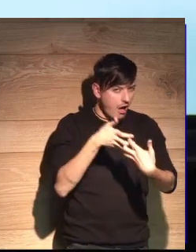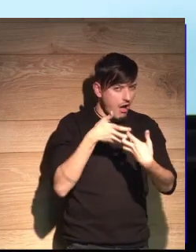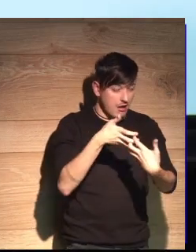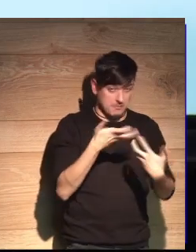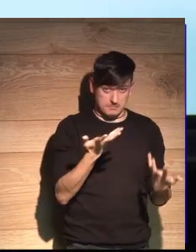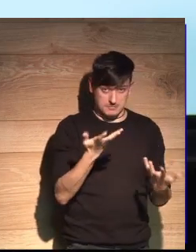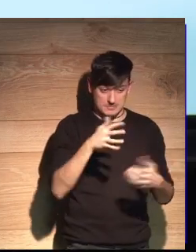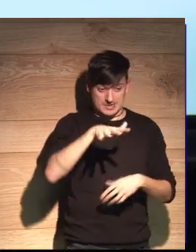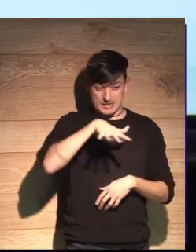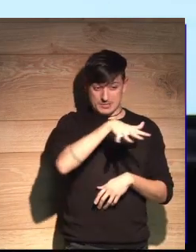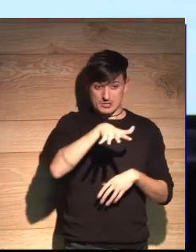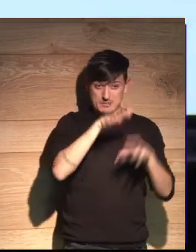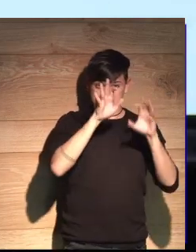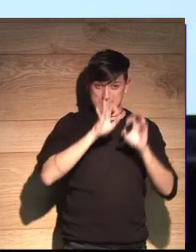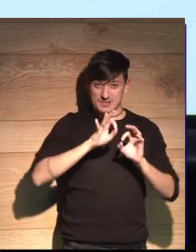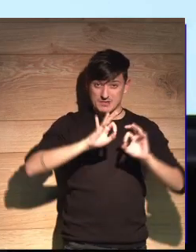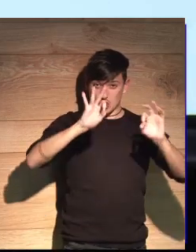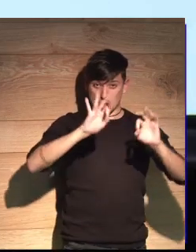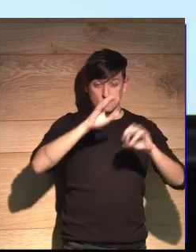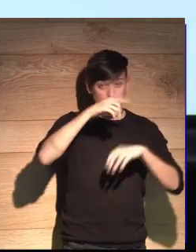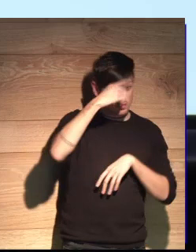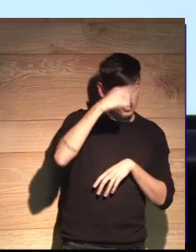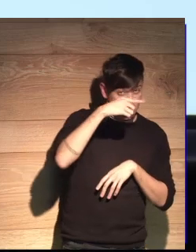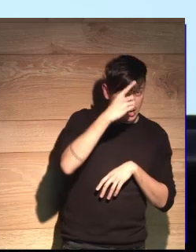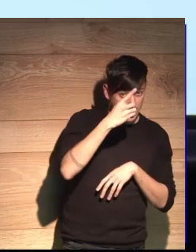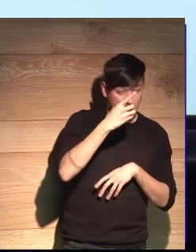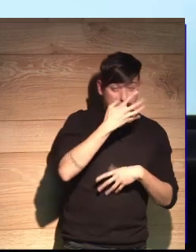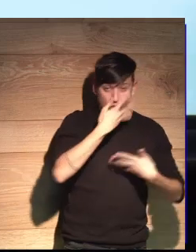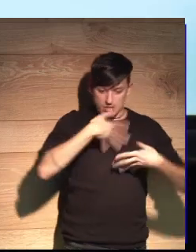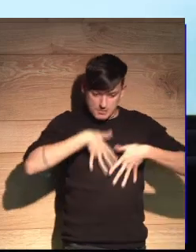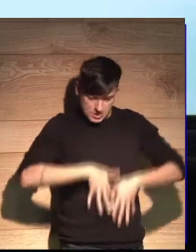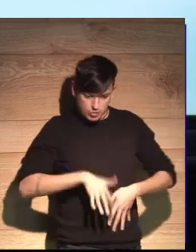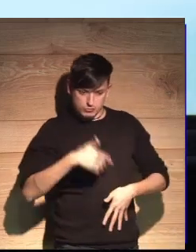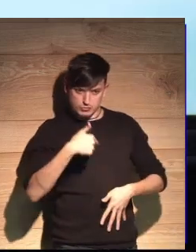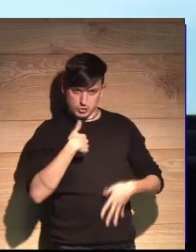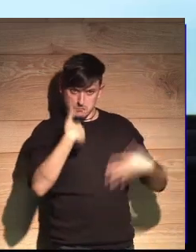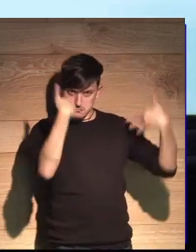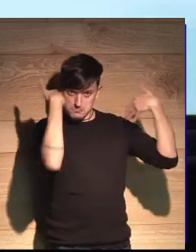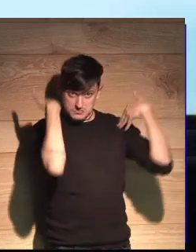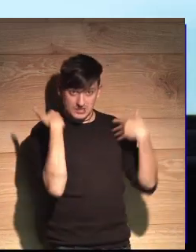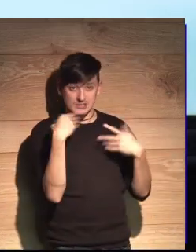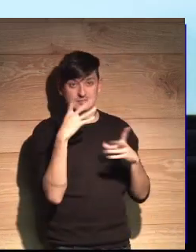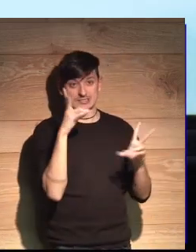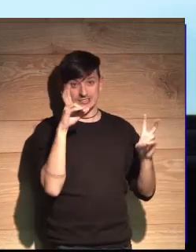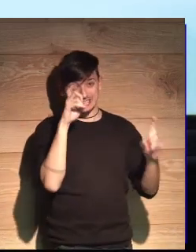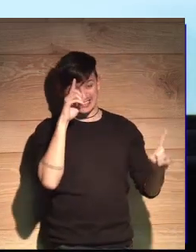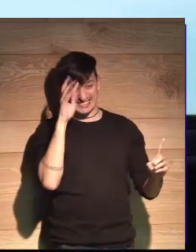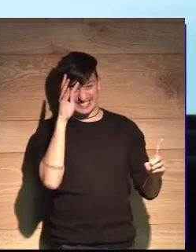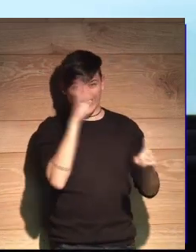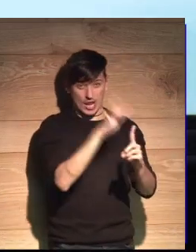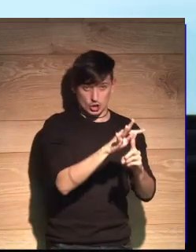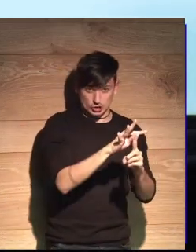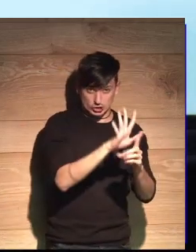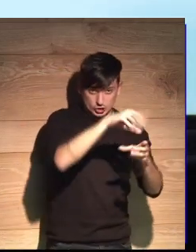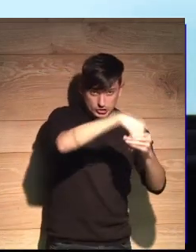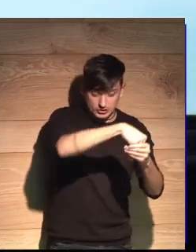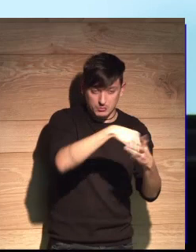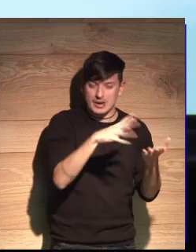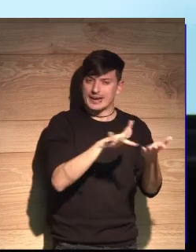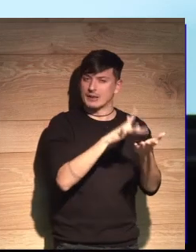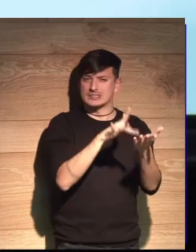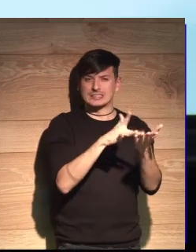for every day. So within culture and knowledge, which is the scope that I manage and where Telos is, truth to be told,